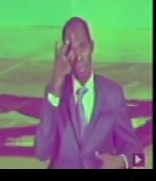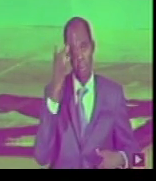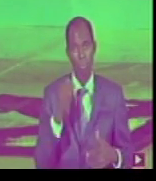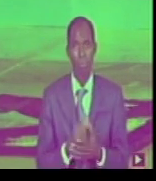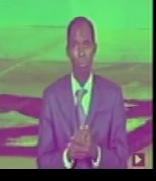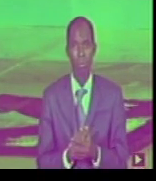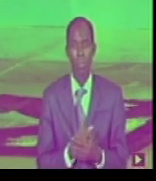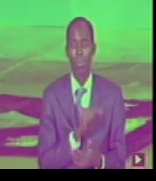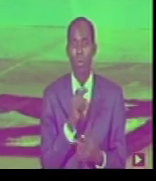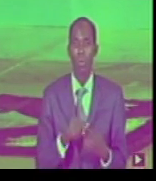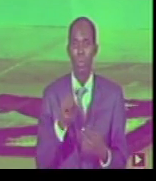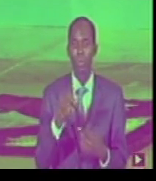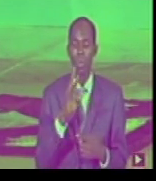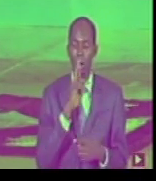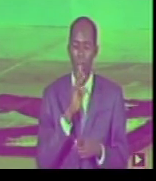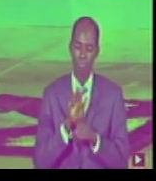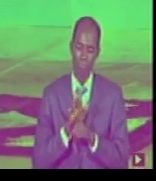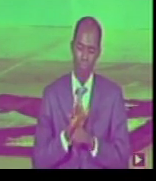When you're oppressed,